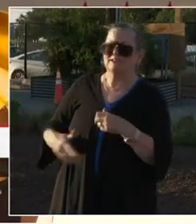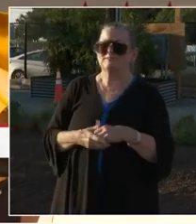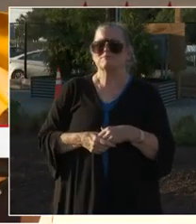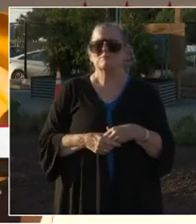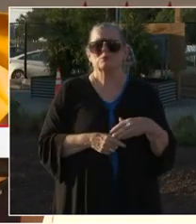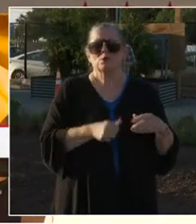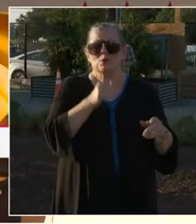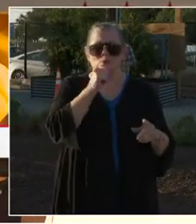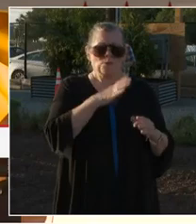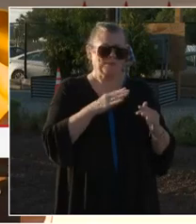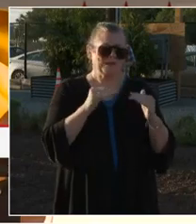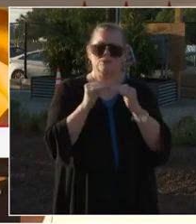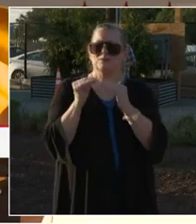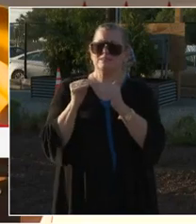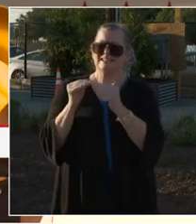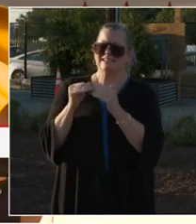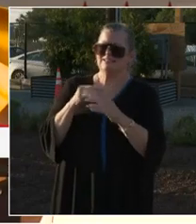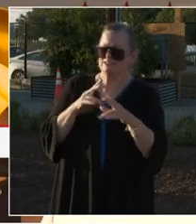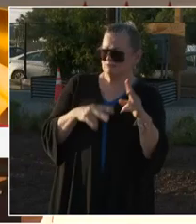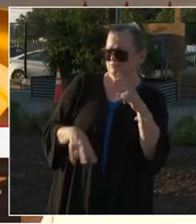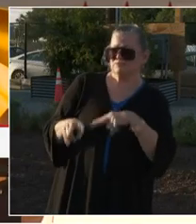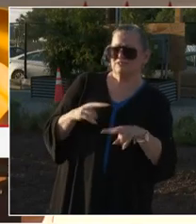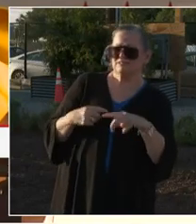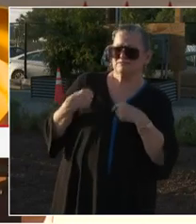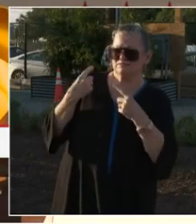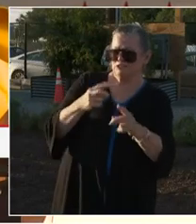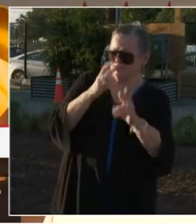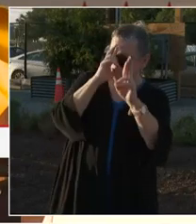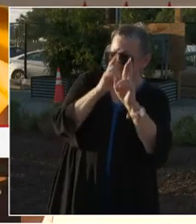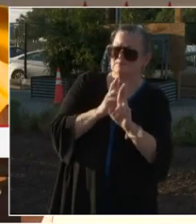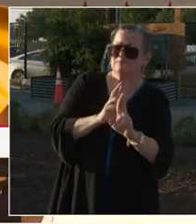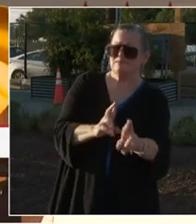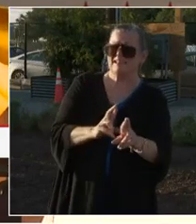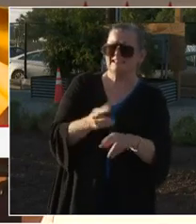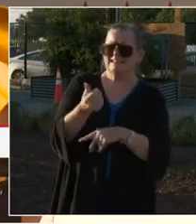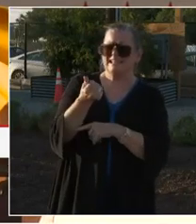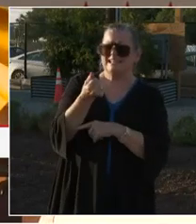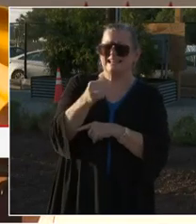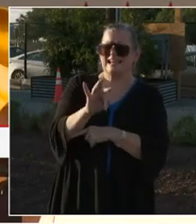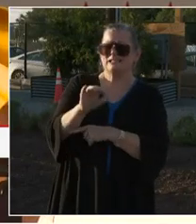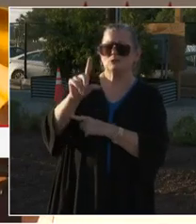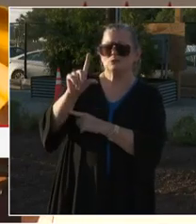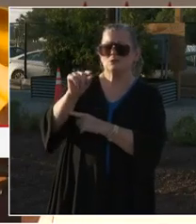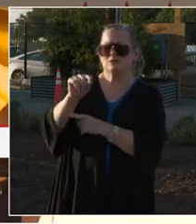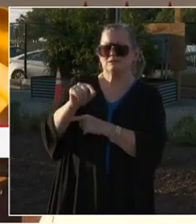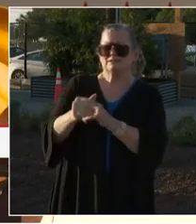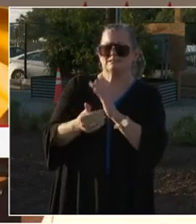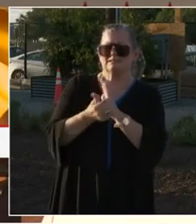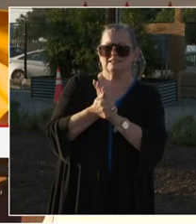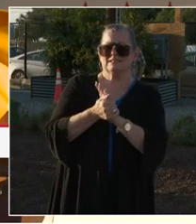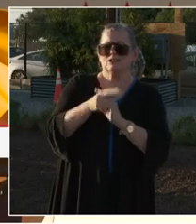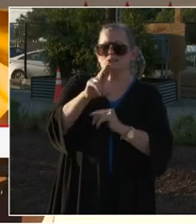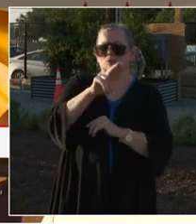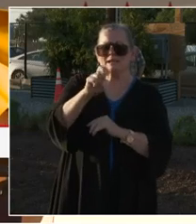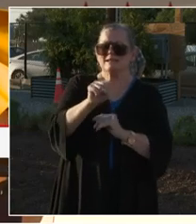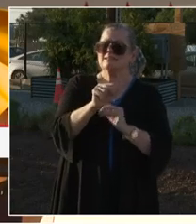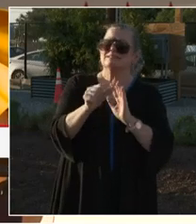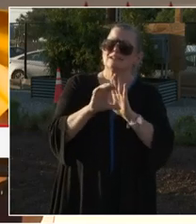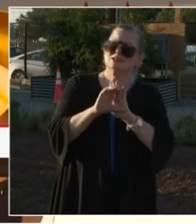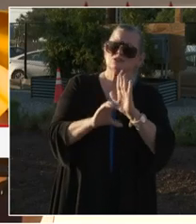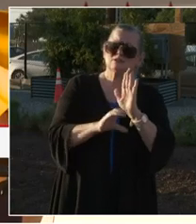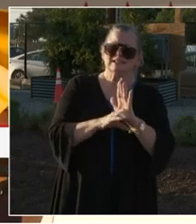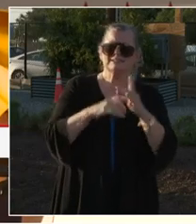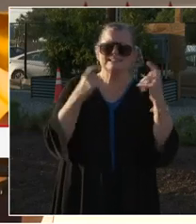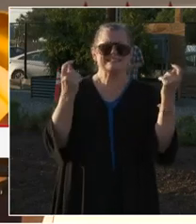is observed to commemorate the 1920 adoption of the 19th Amendment to the U.S. Constitution to celebrate the